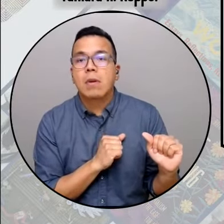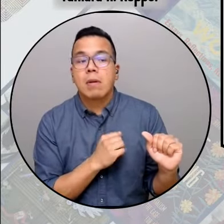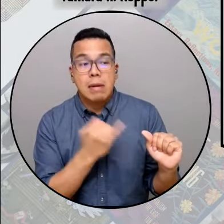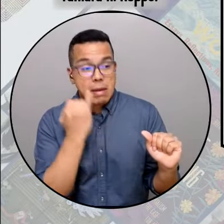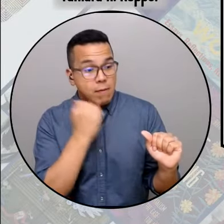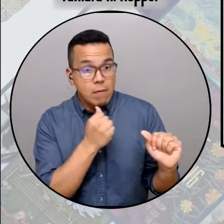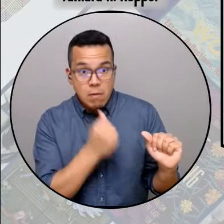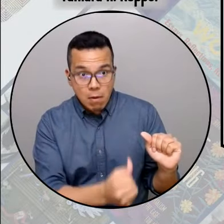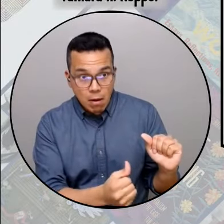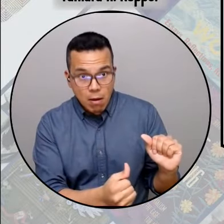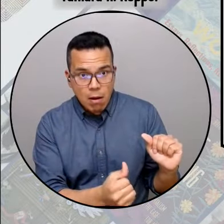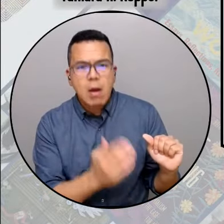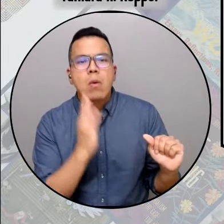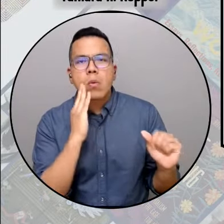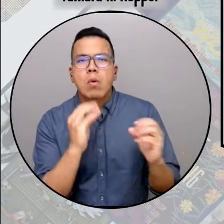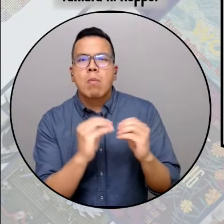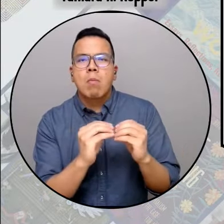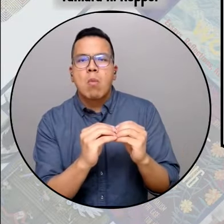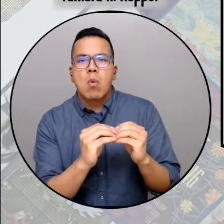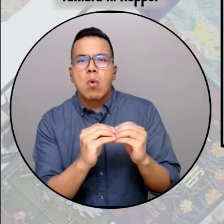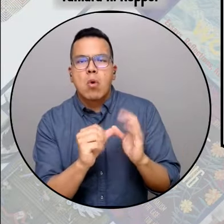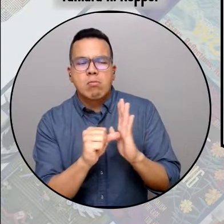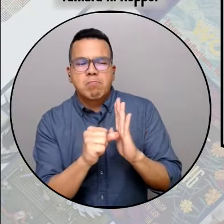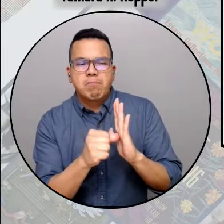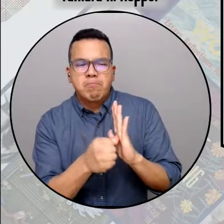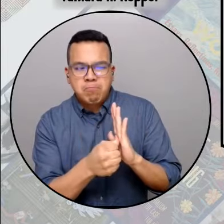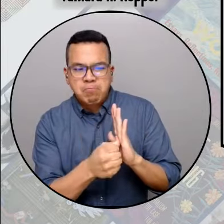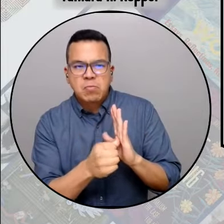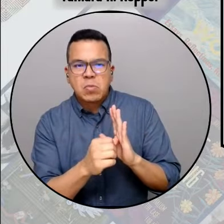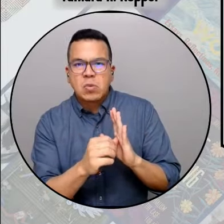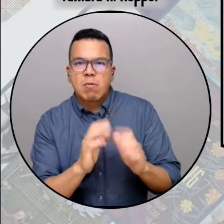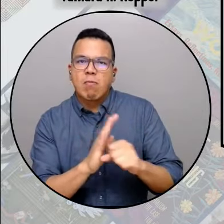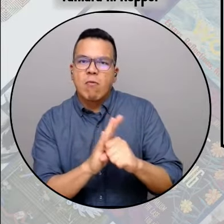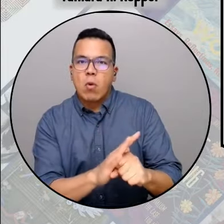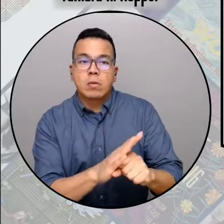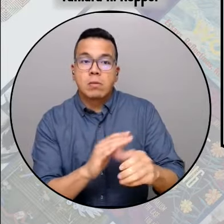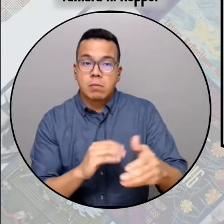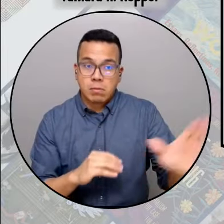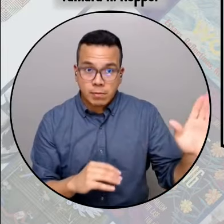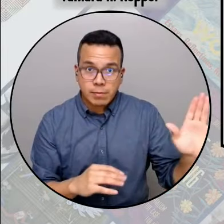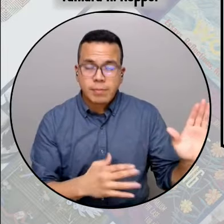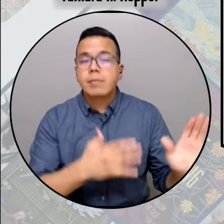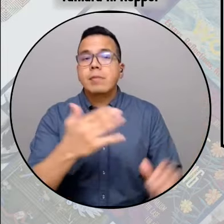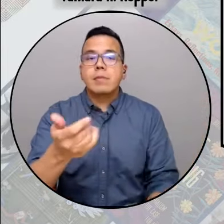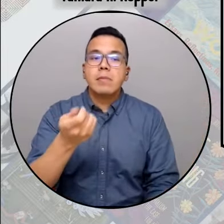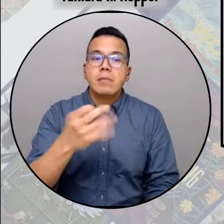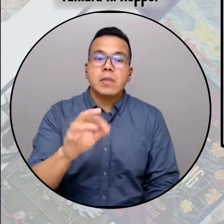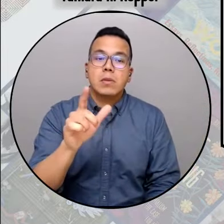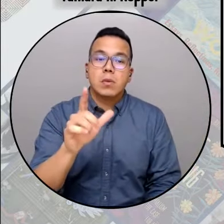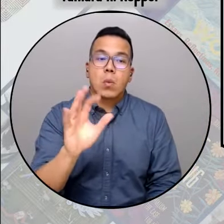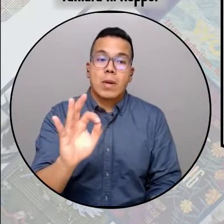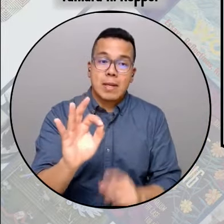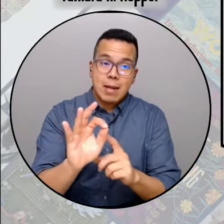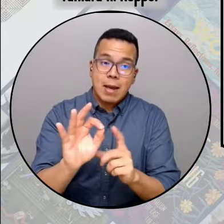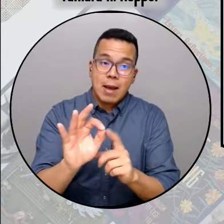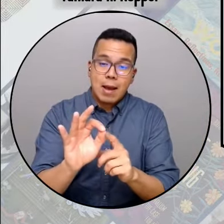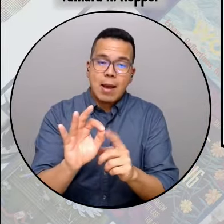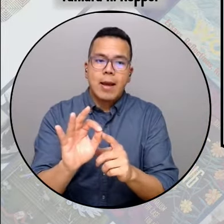used against you, right? So in 1929 is when Congress makes unlawful entry a